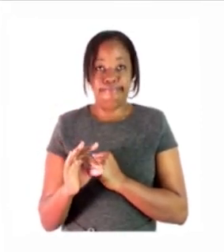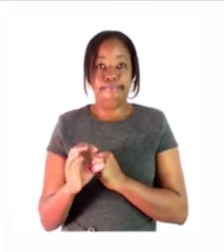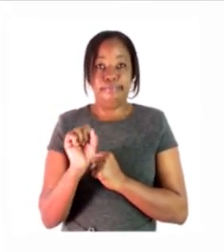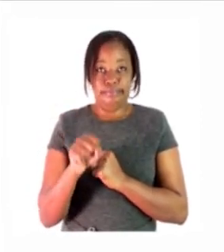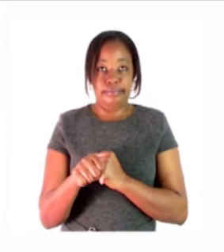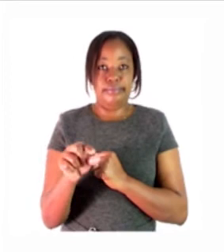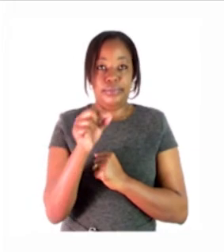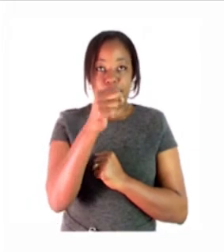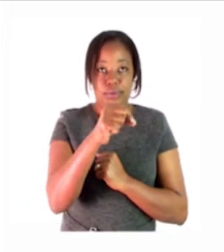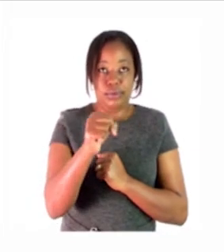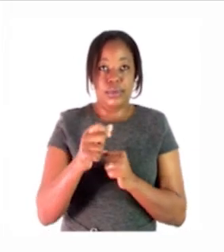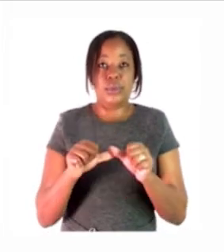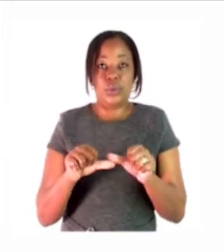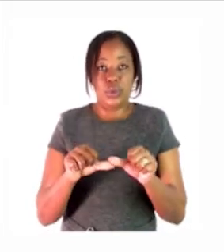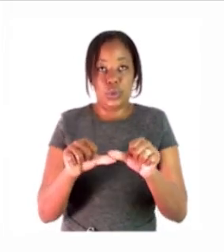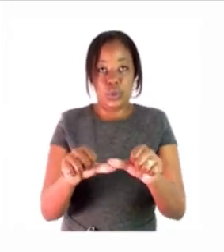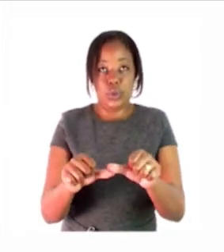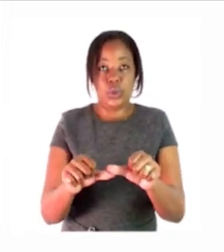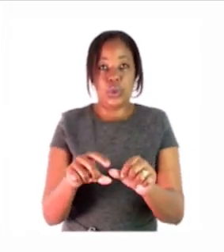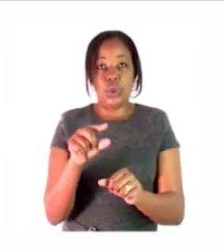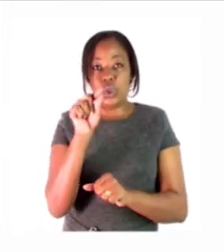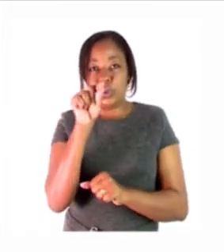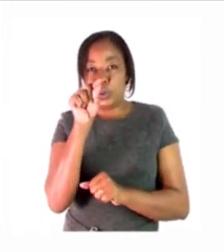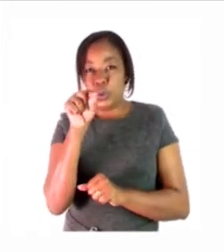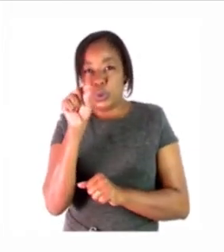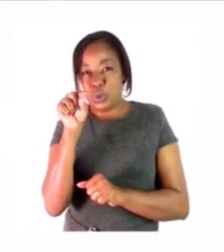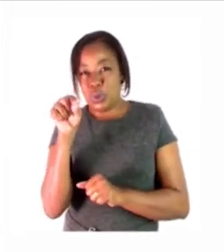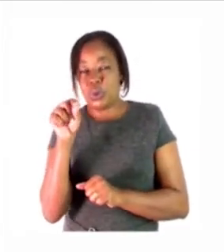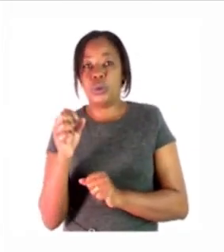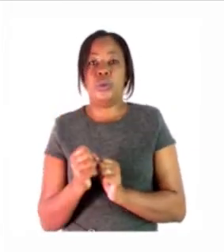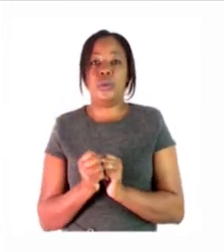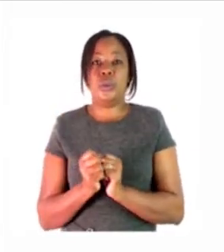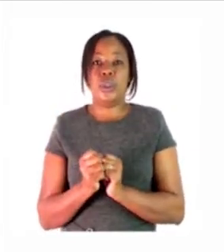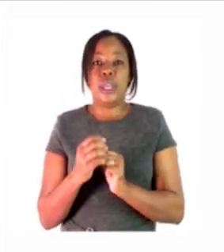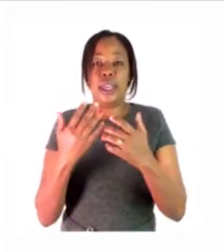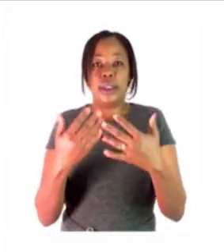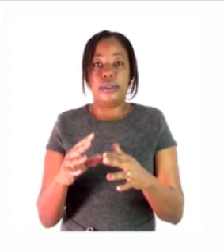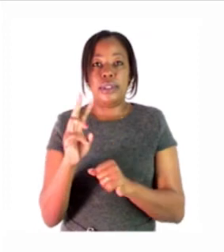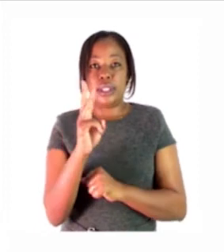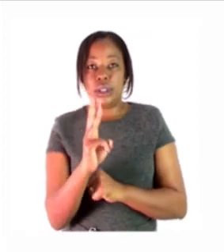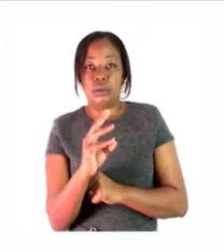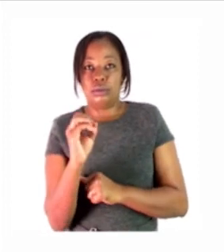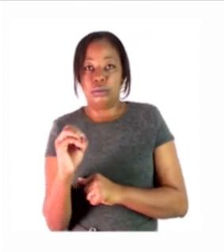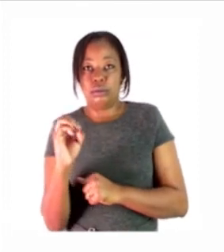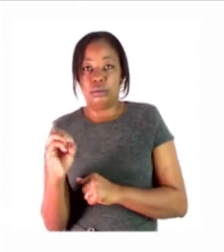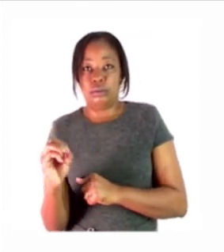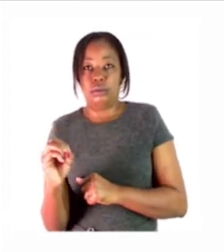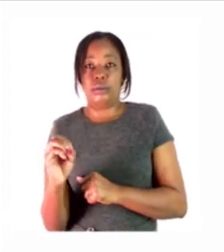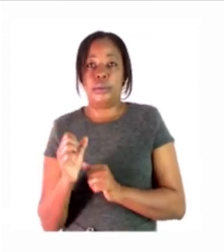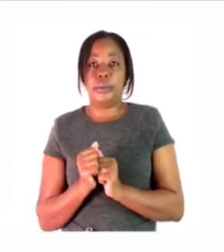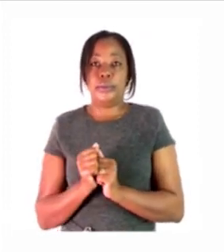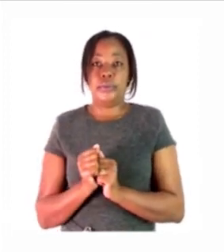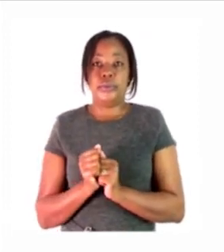ones, continue from 209, 210, up to 300. Once you reach the line, which is having a box on